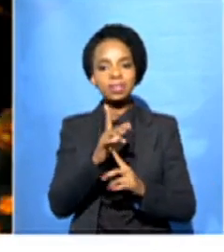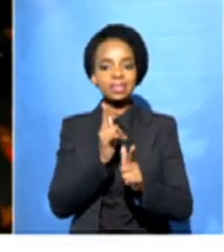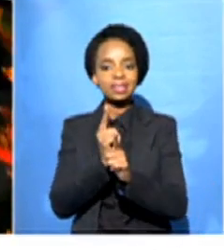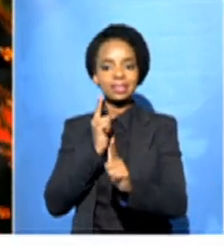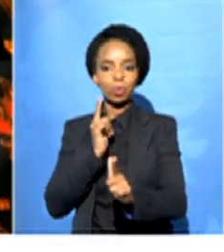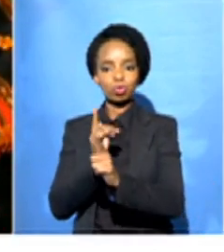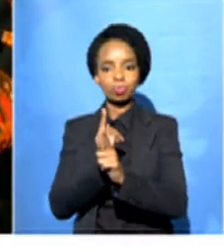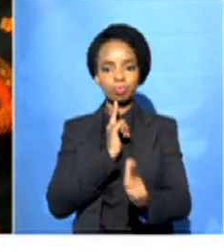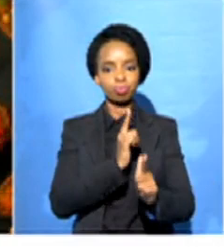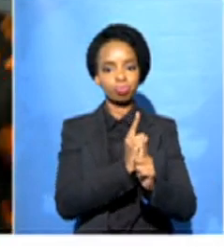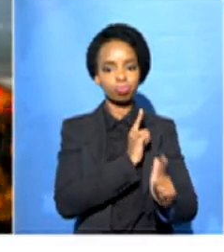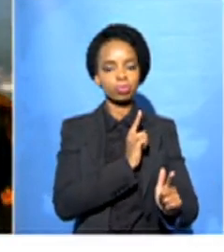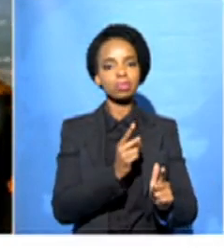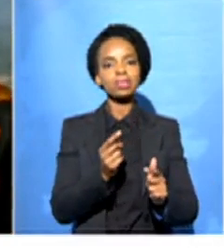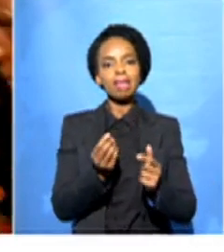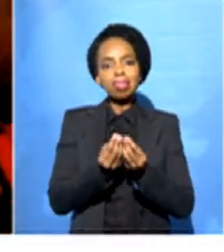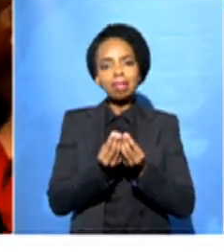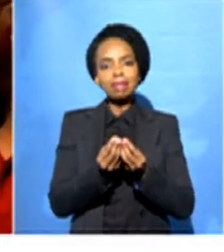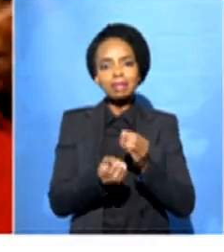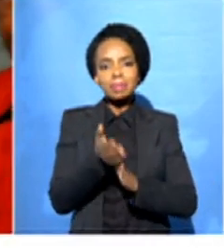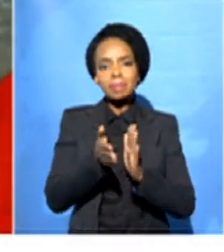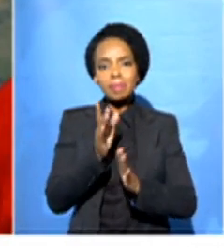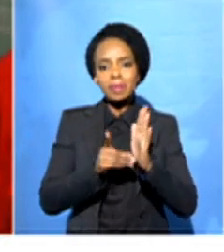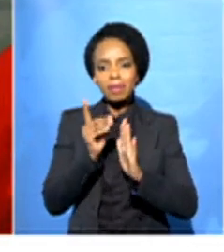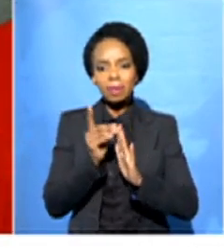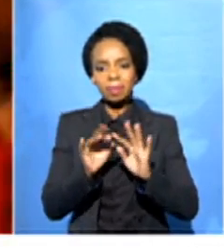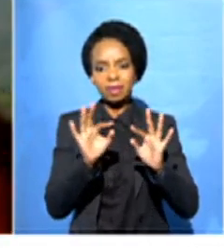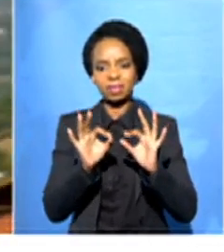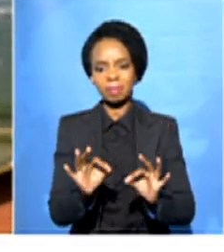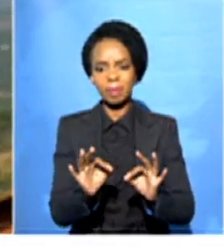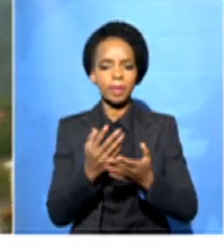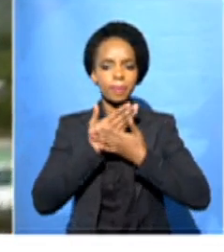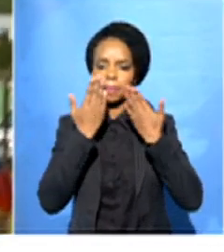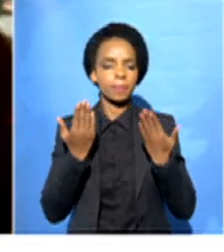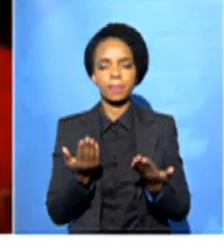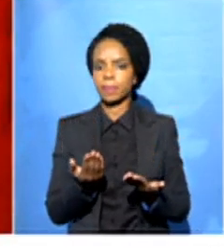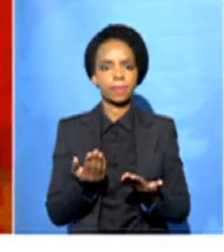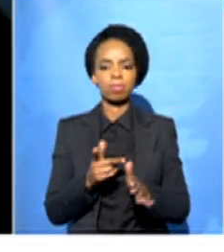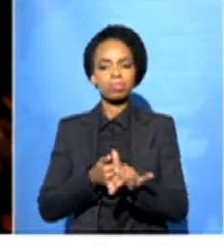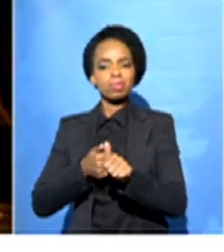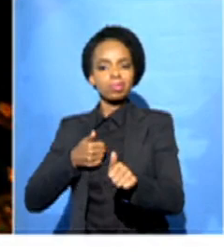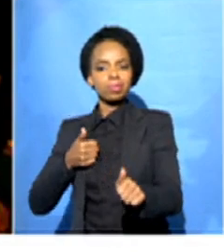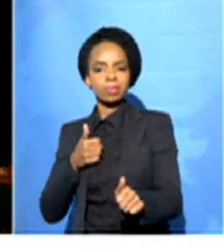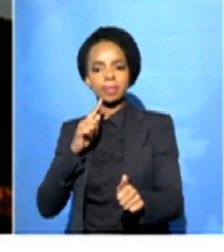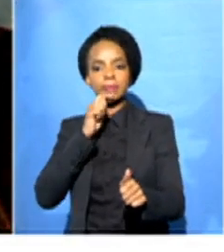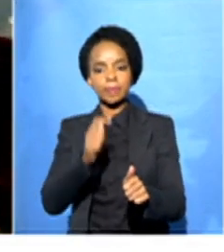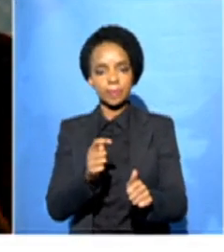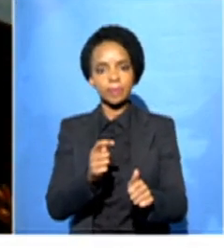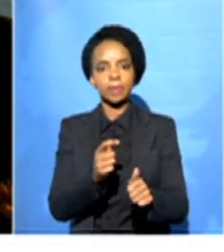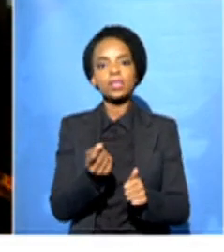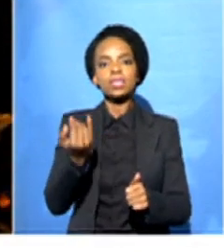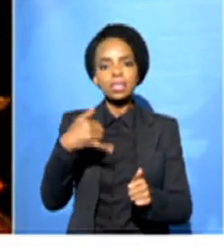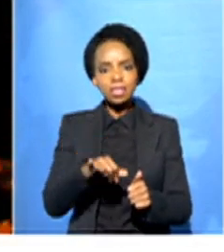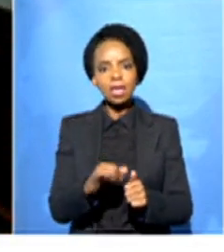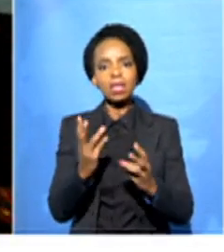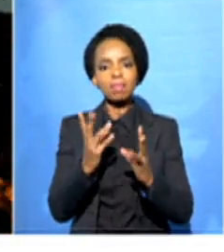be lagging behind. Development is not happening in townships. Development still goes to city